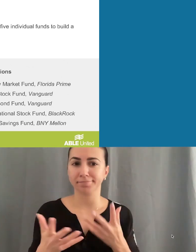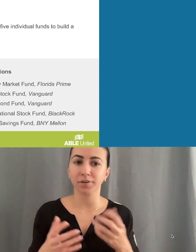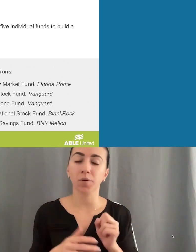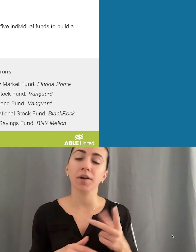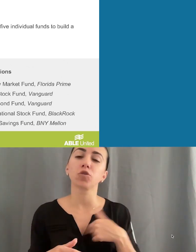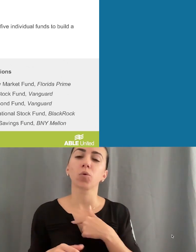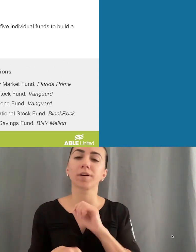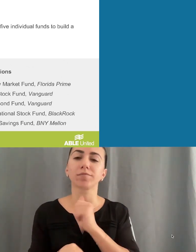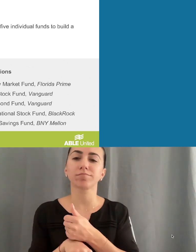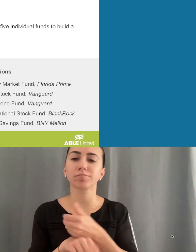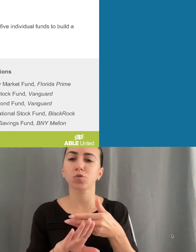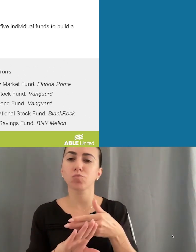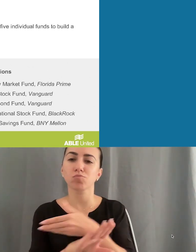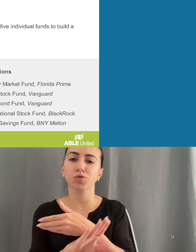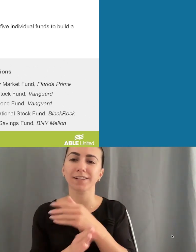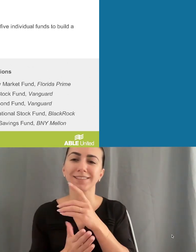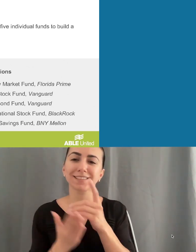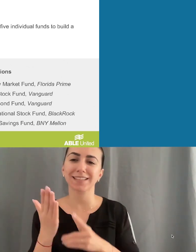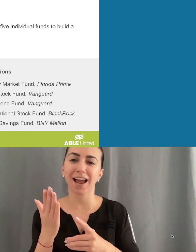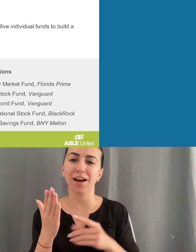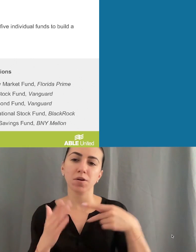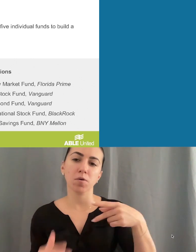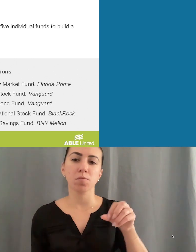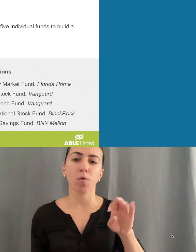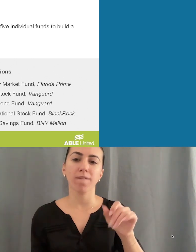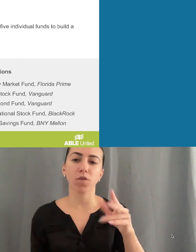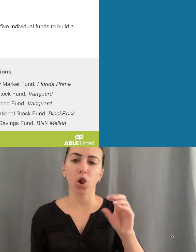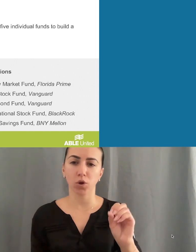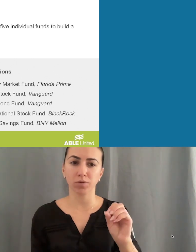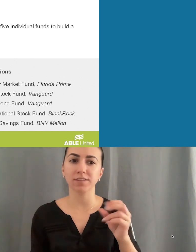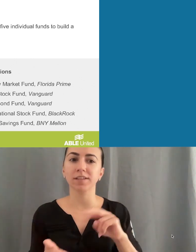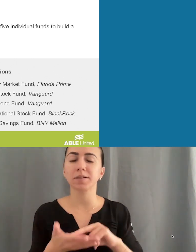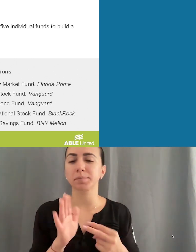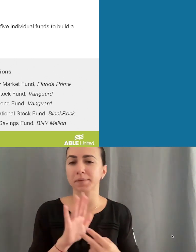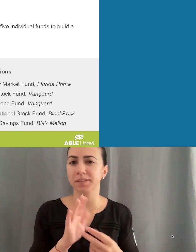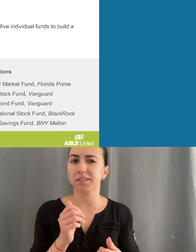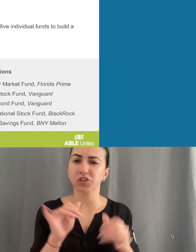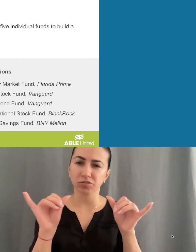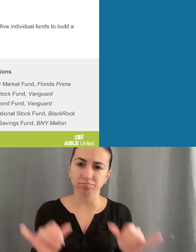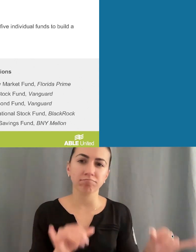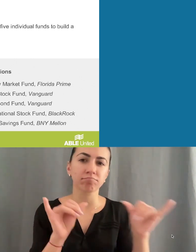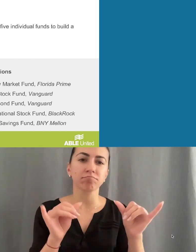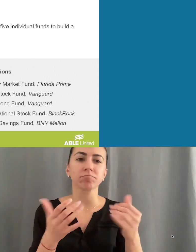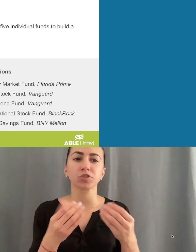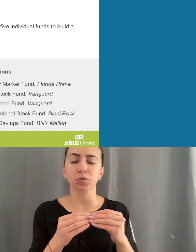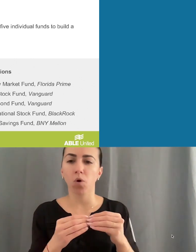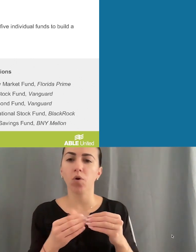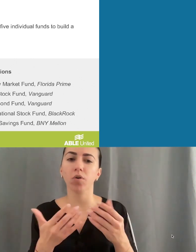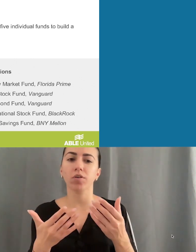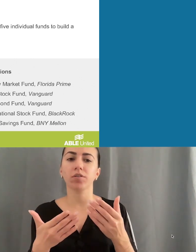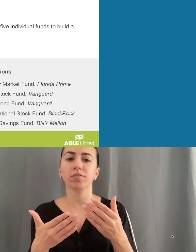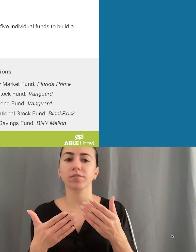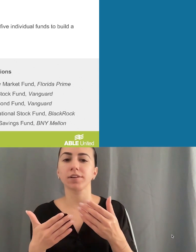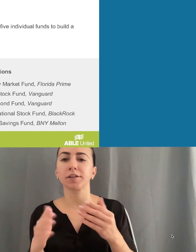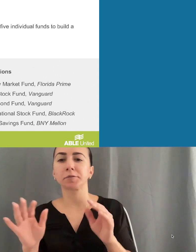was design pre-designed portfolios that meets the needs of most investors. So this is a conservative, moderate, and growth. So these